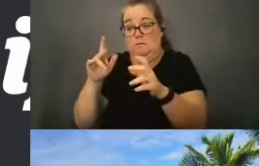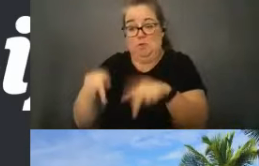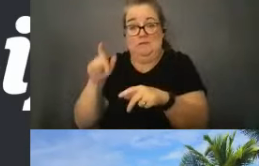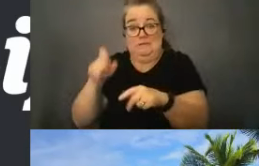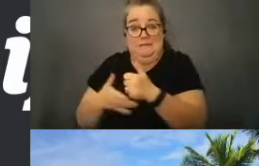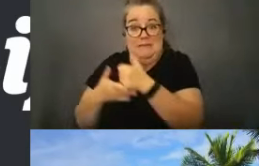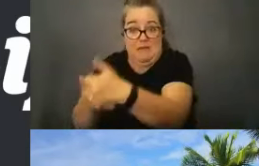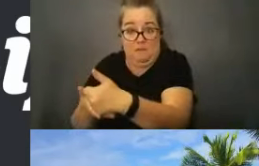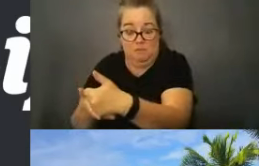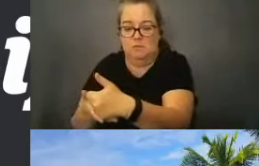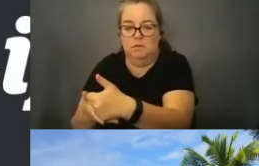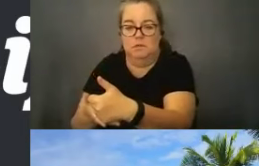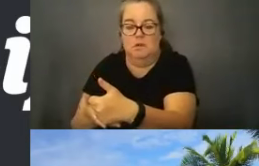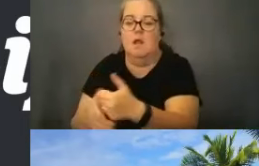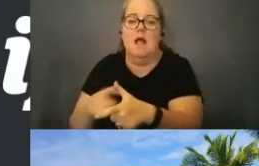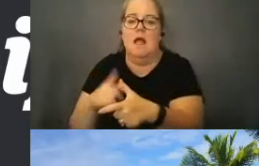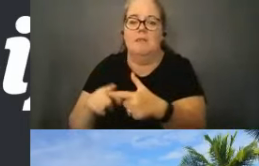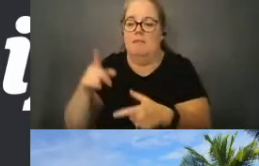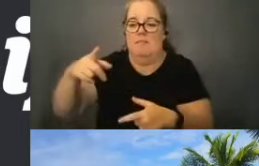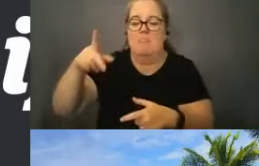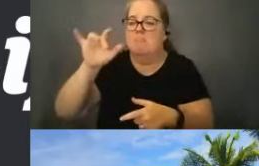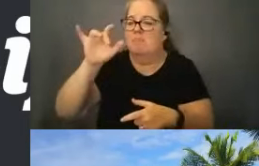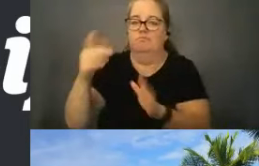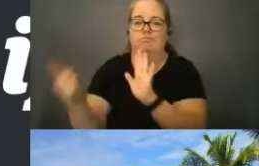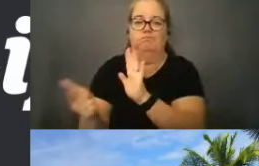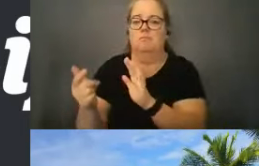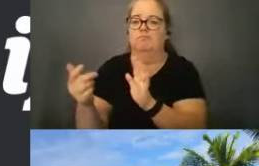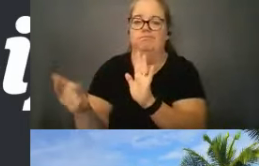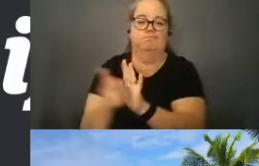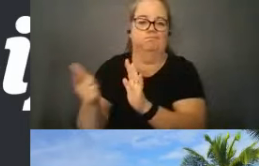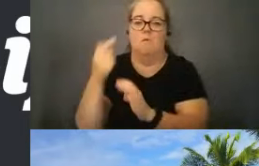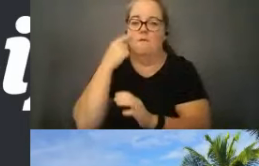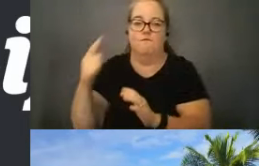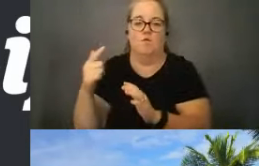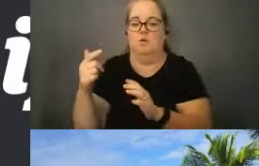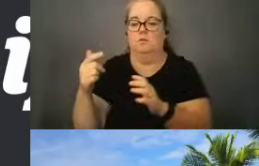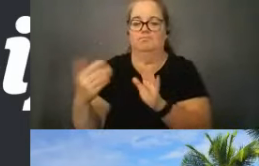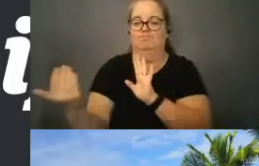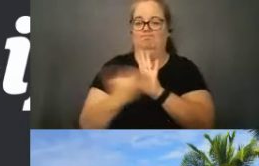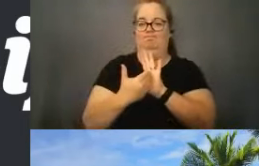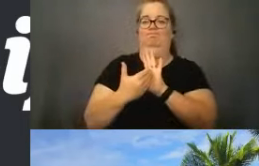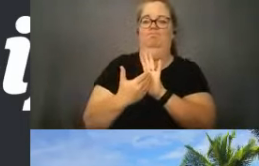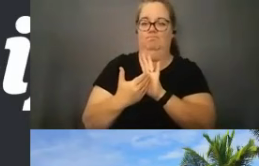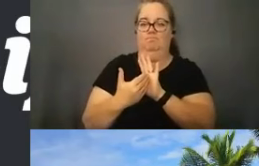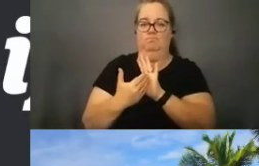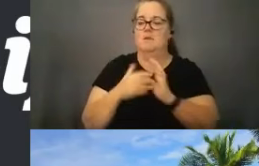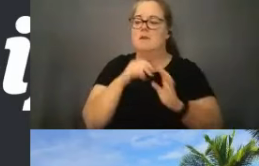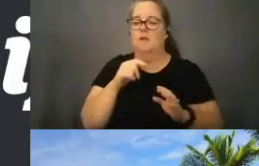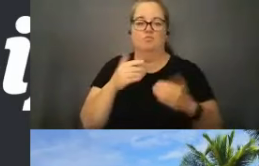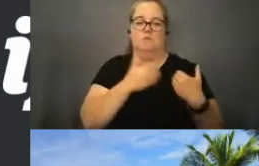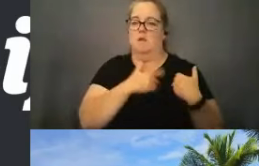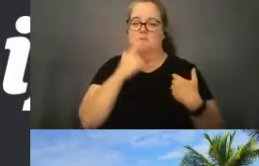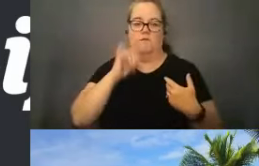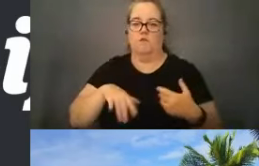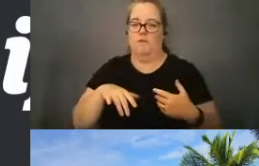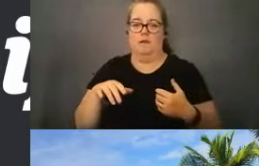you would not be held liable for any damage. And we have to remember, if this